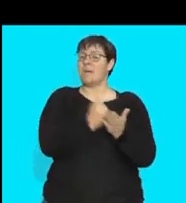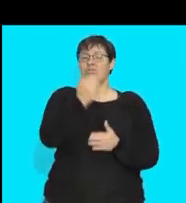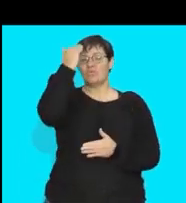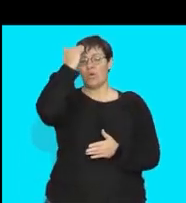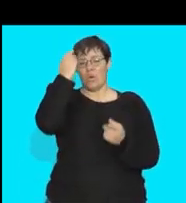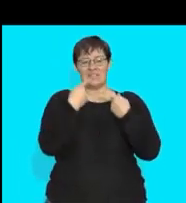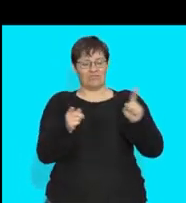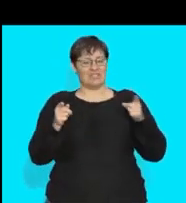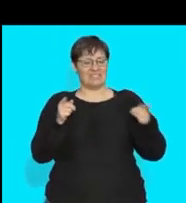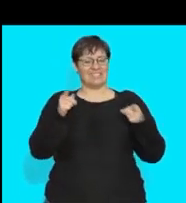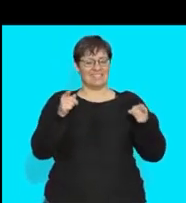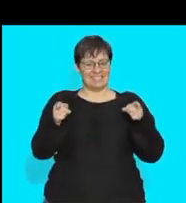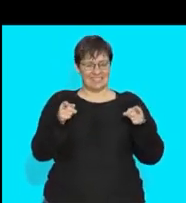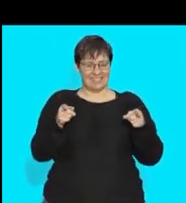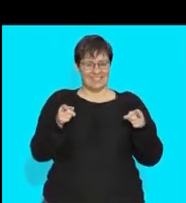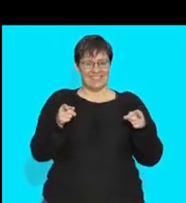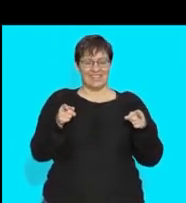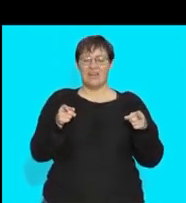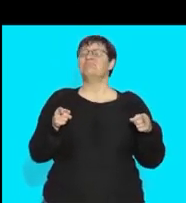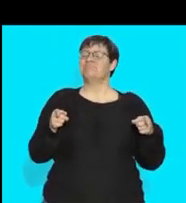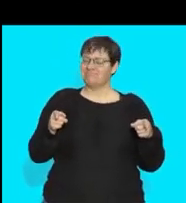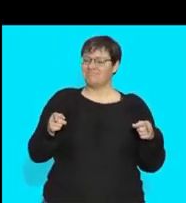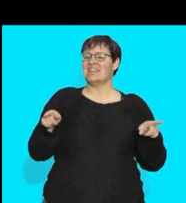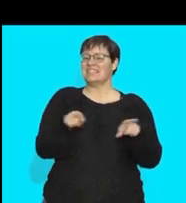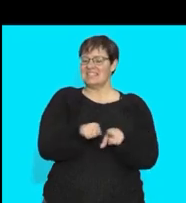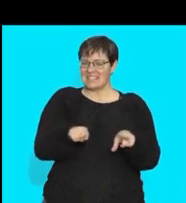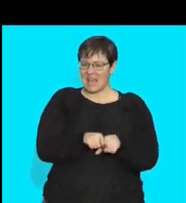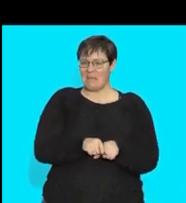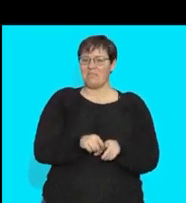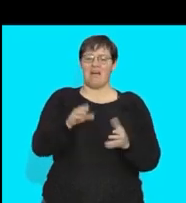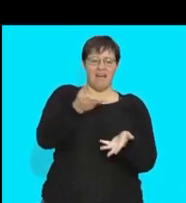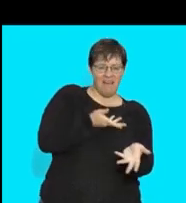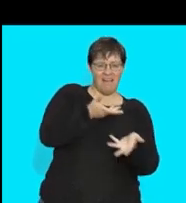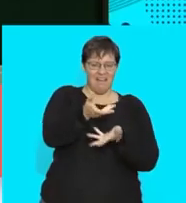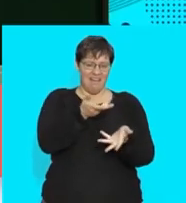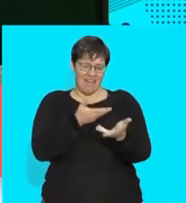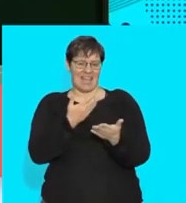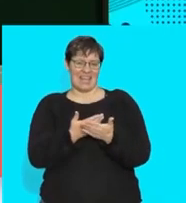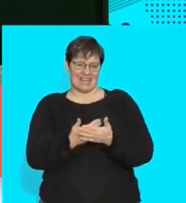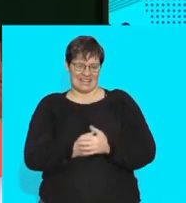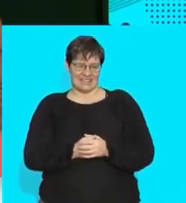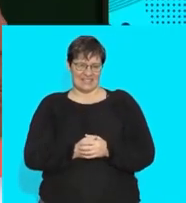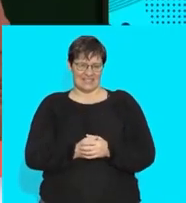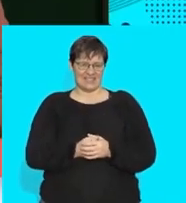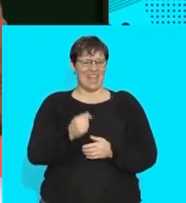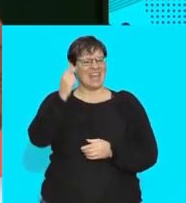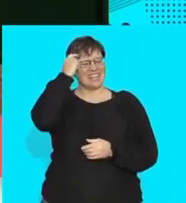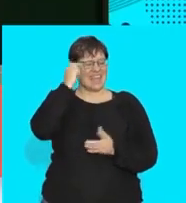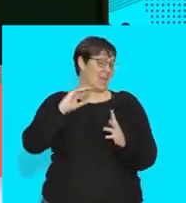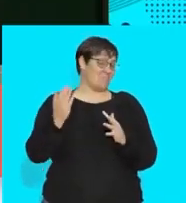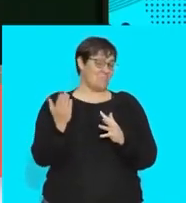know the differences between those terms, they also are able to interact. Okay,